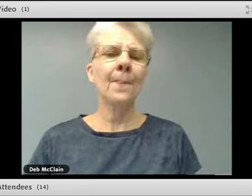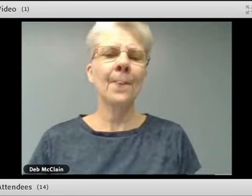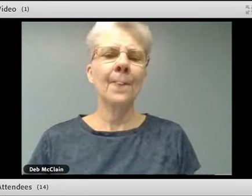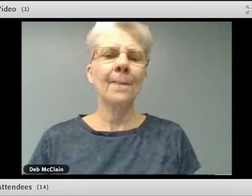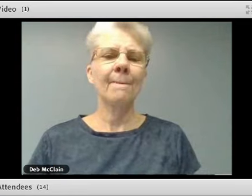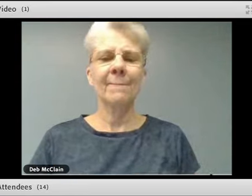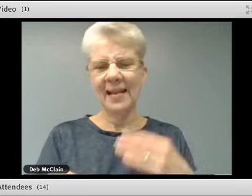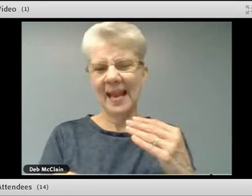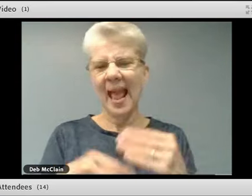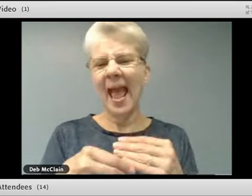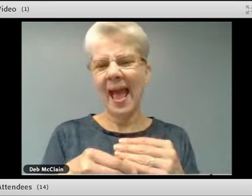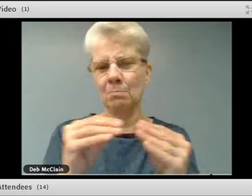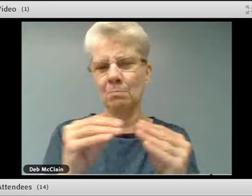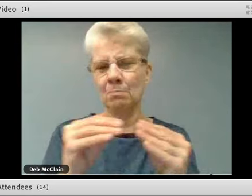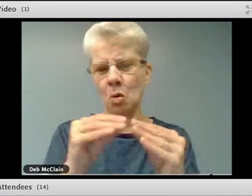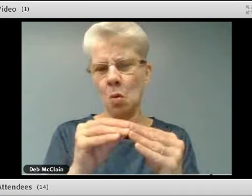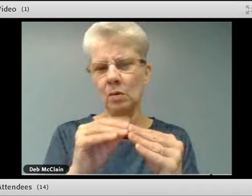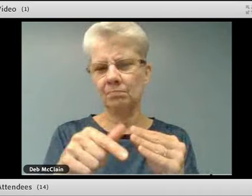there.